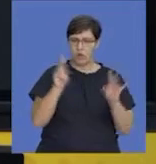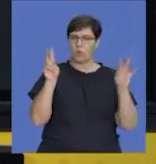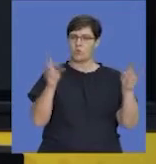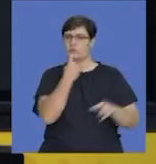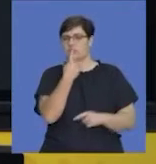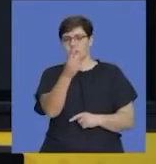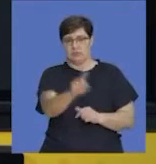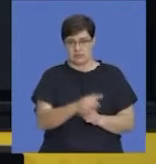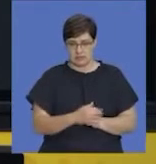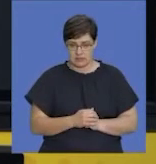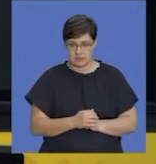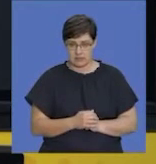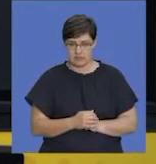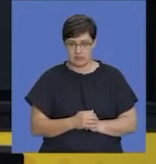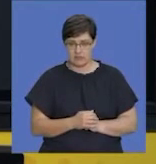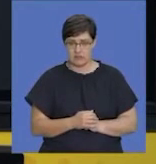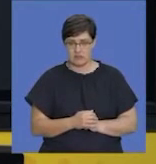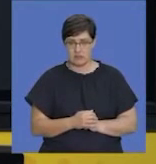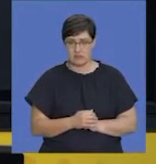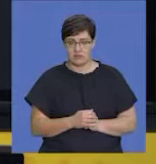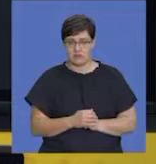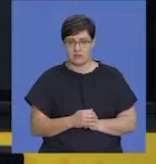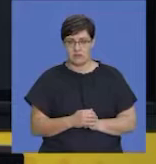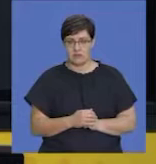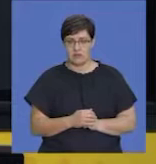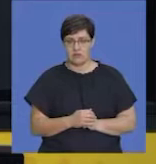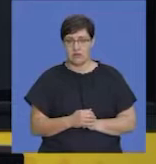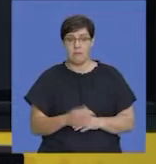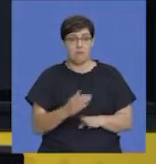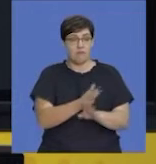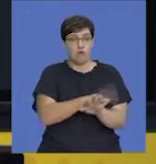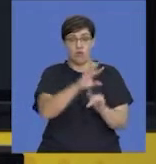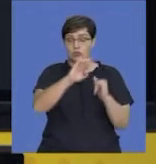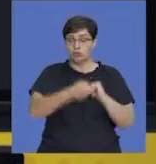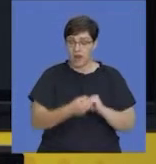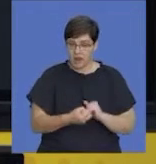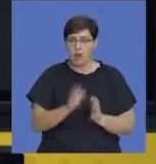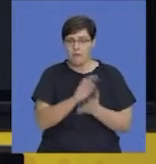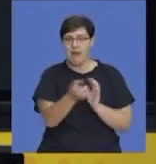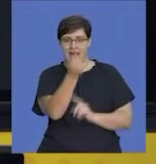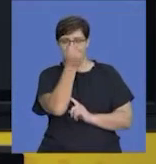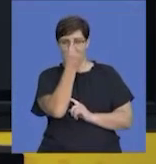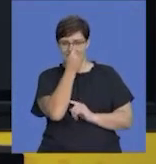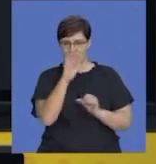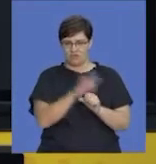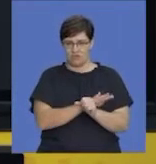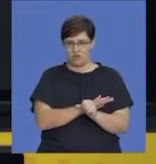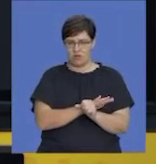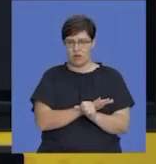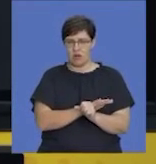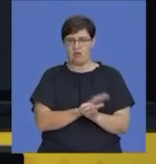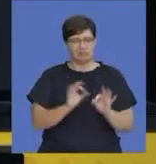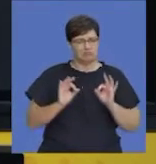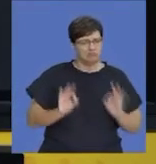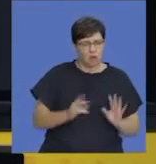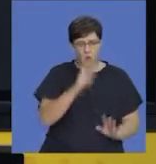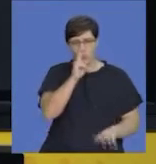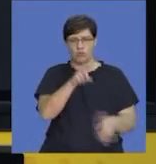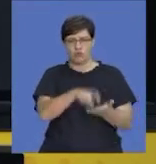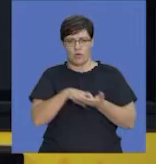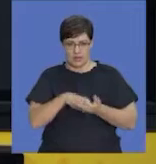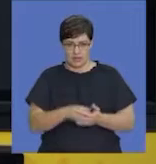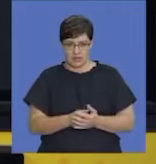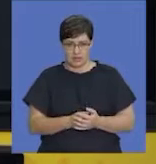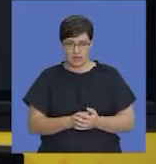what the quotation is actually saying, and before attempting it, we understand what it is that